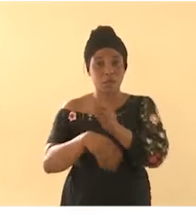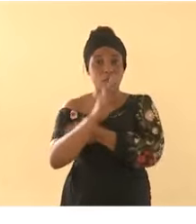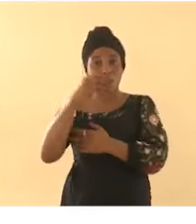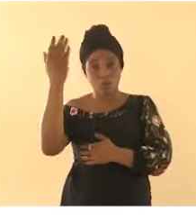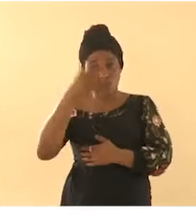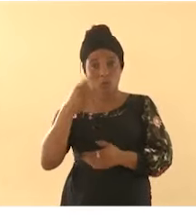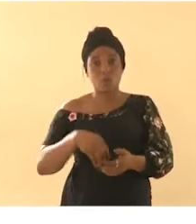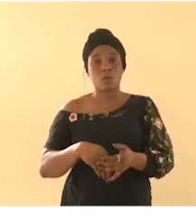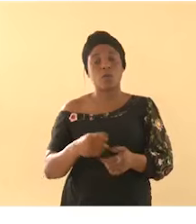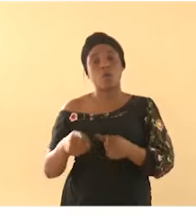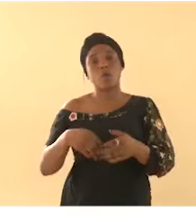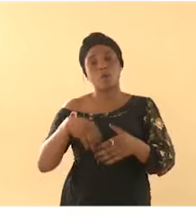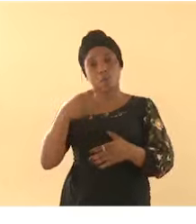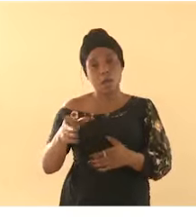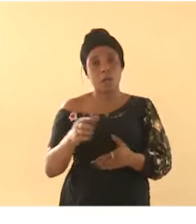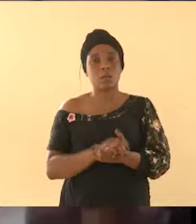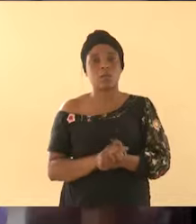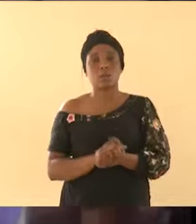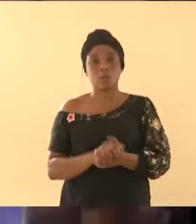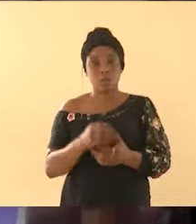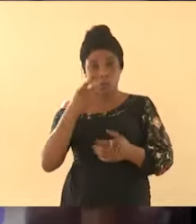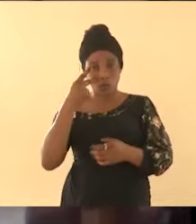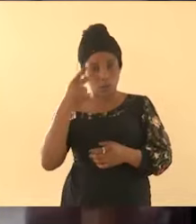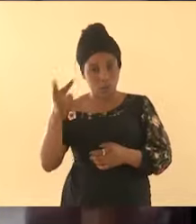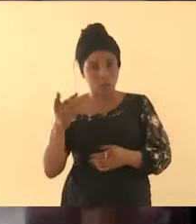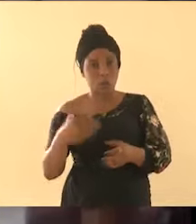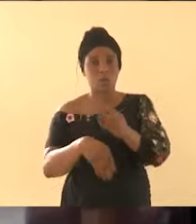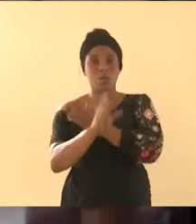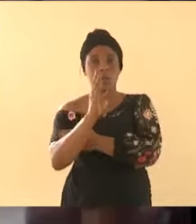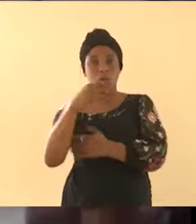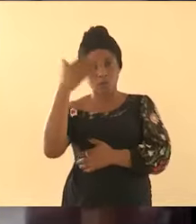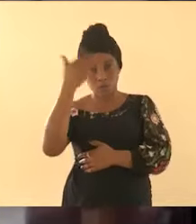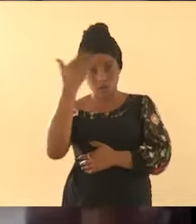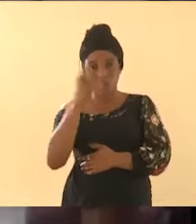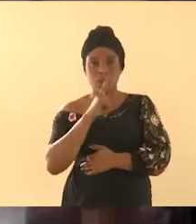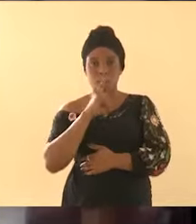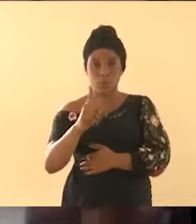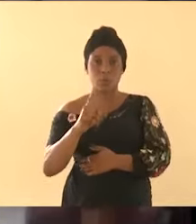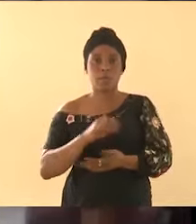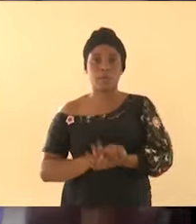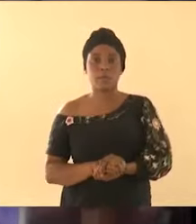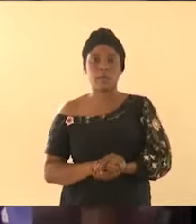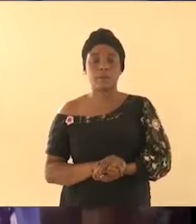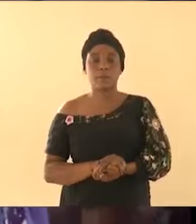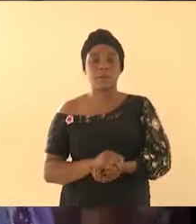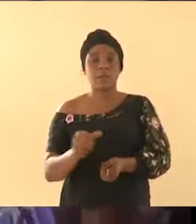God's face will come off from looking at God's face comforted, consoled.